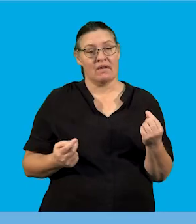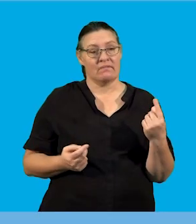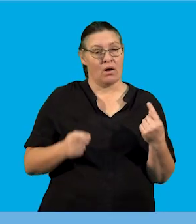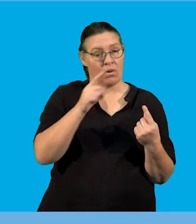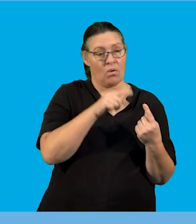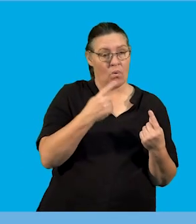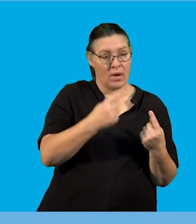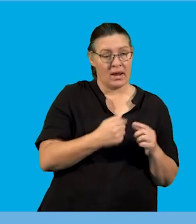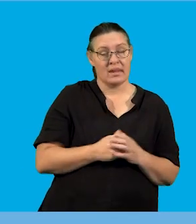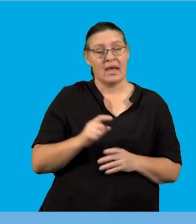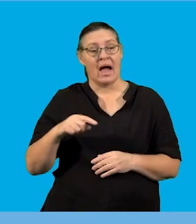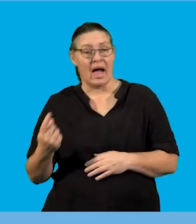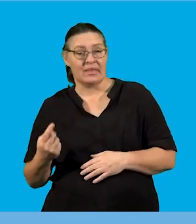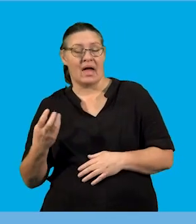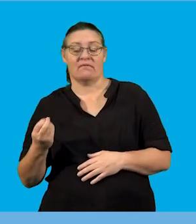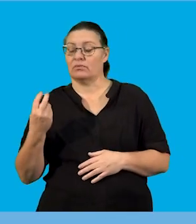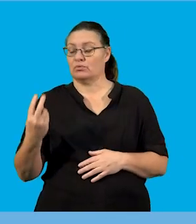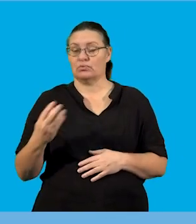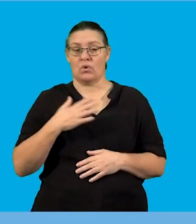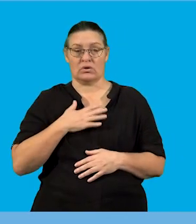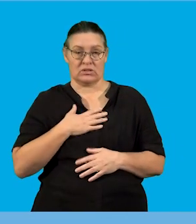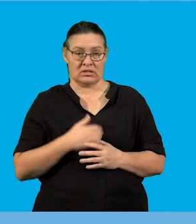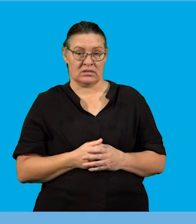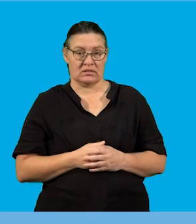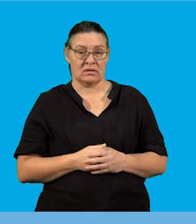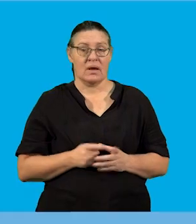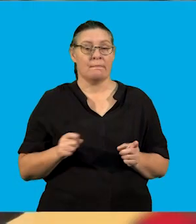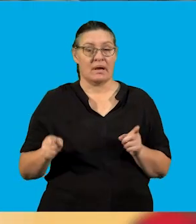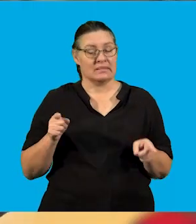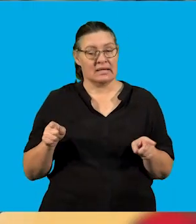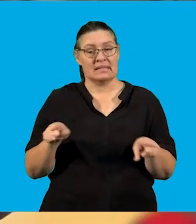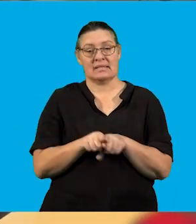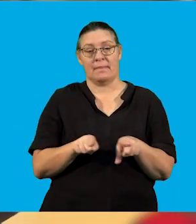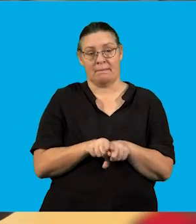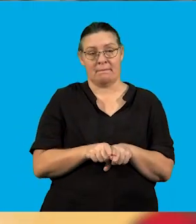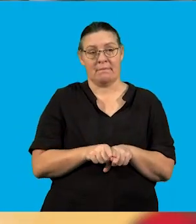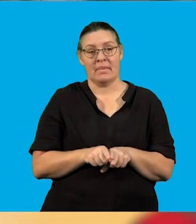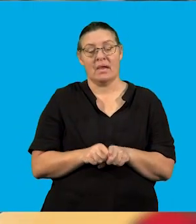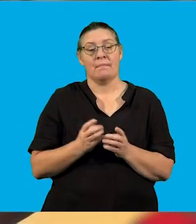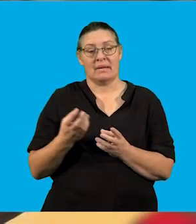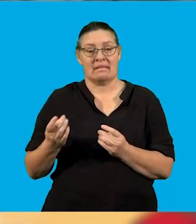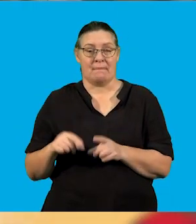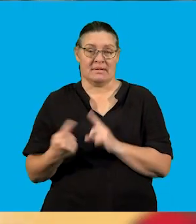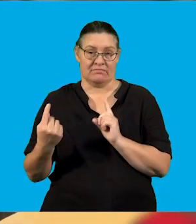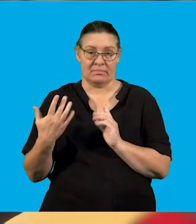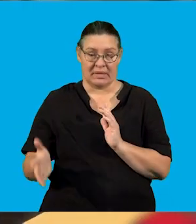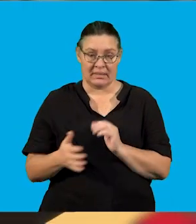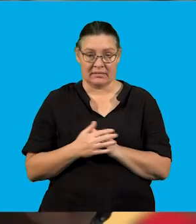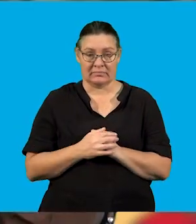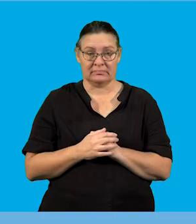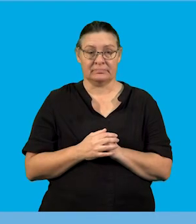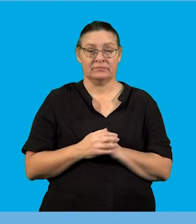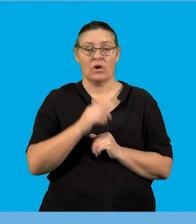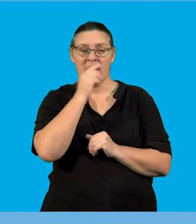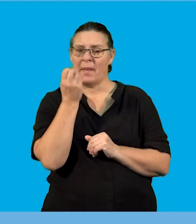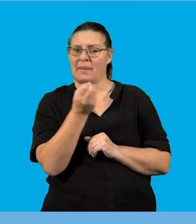this one, we only have one oxygen, whereas in the other one, we have two oxygens, but the elements are the same, just a difference in the numbers.